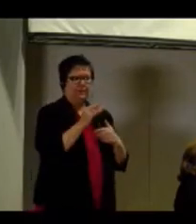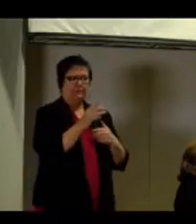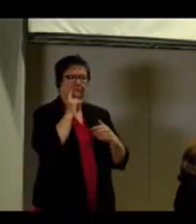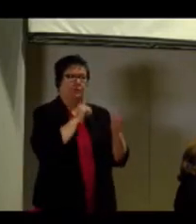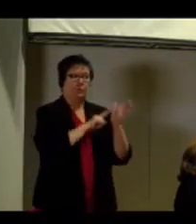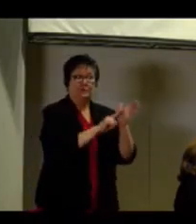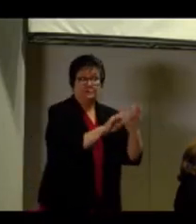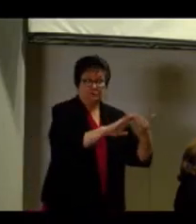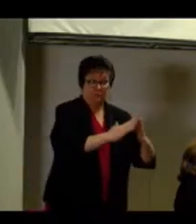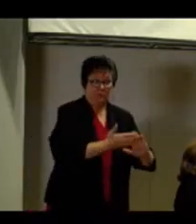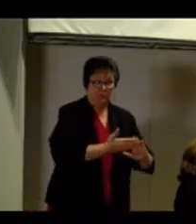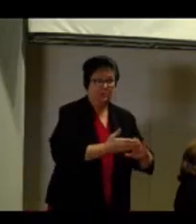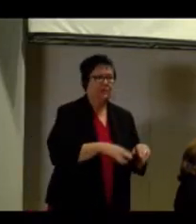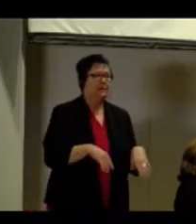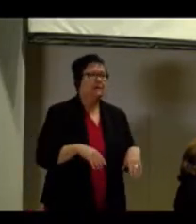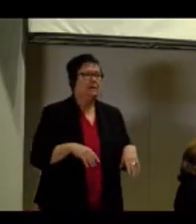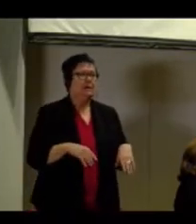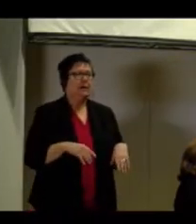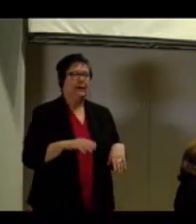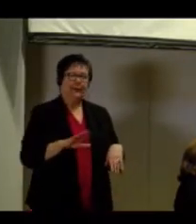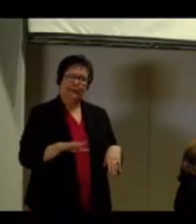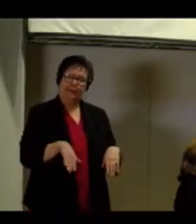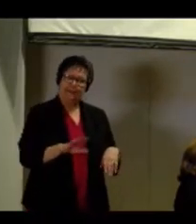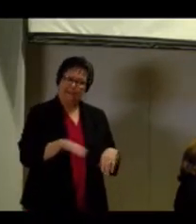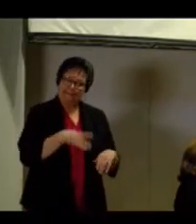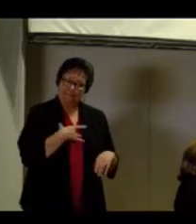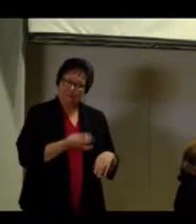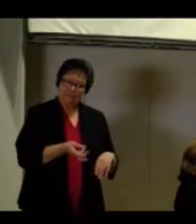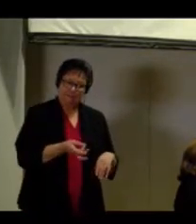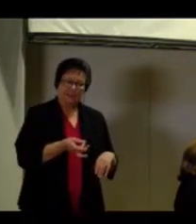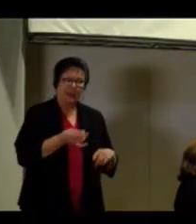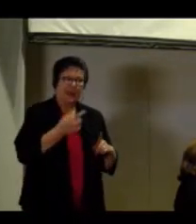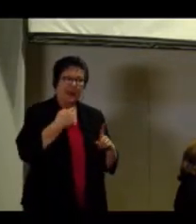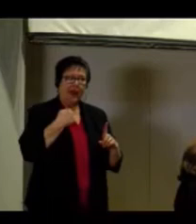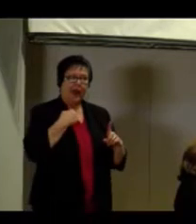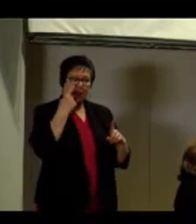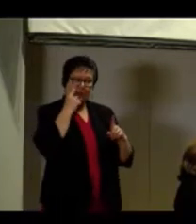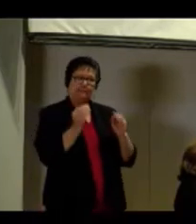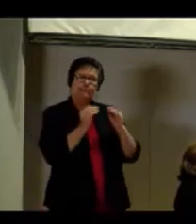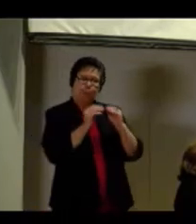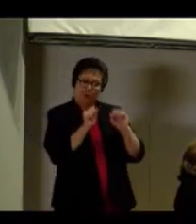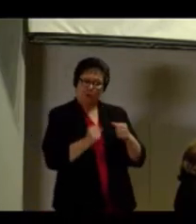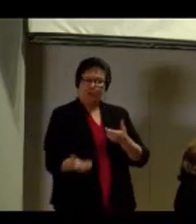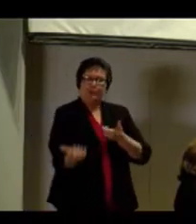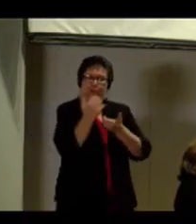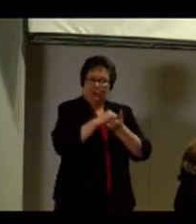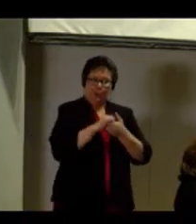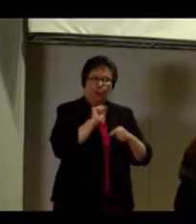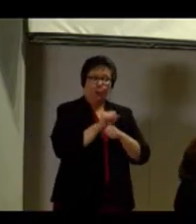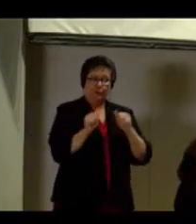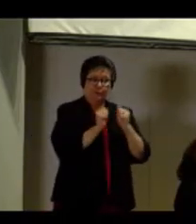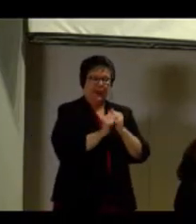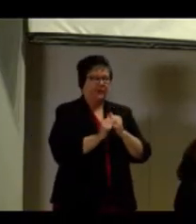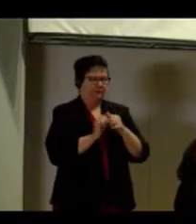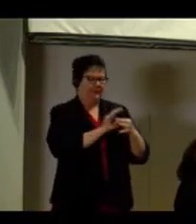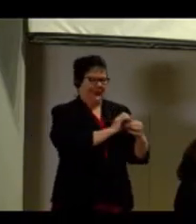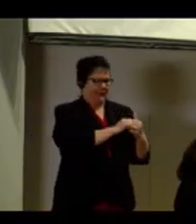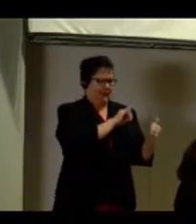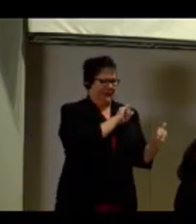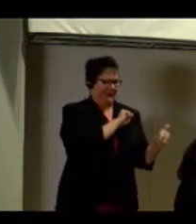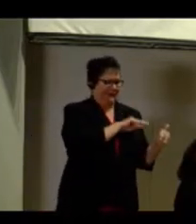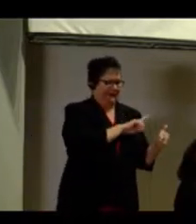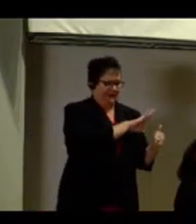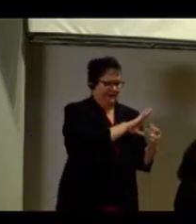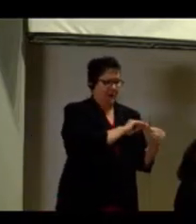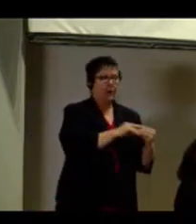community. But interestingly, the thing I think we could do more to work together on, and this also links to what Ian was talking about, is we can